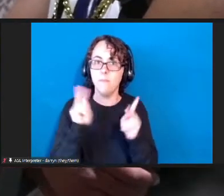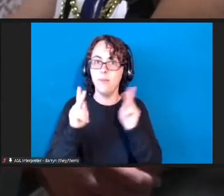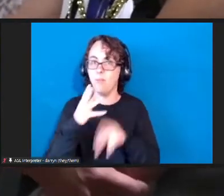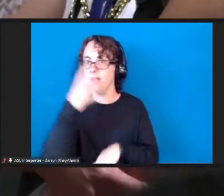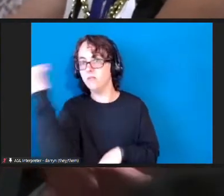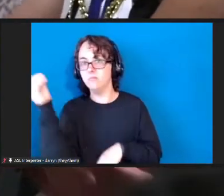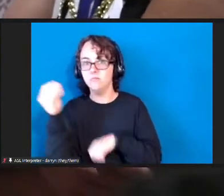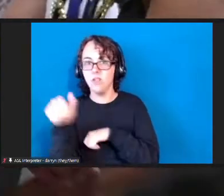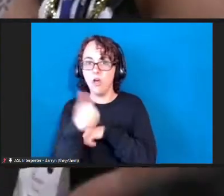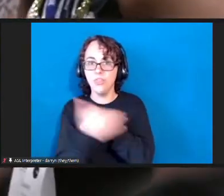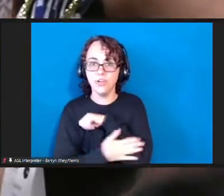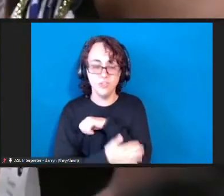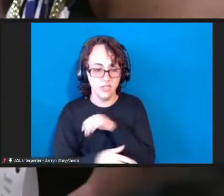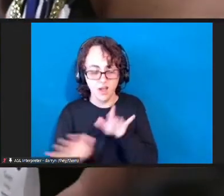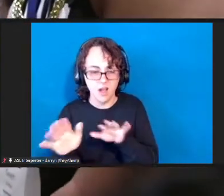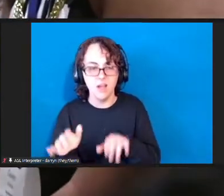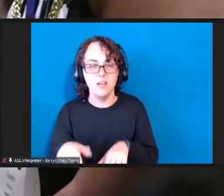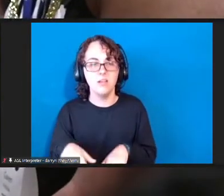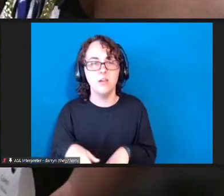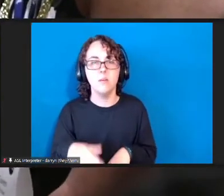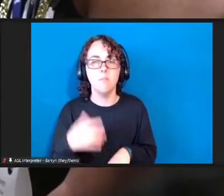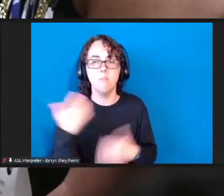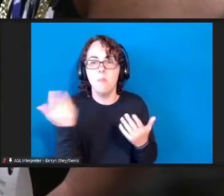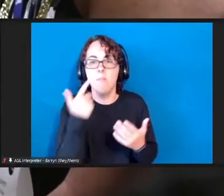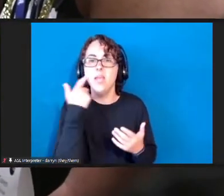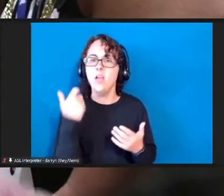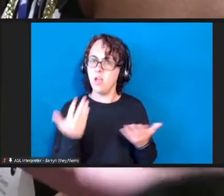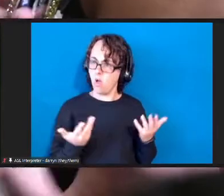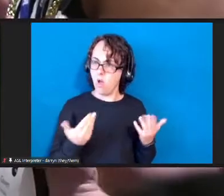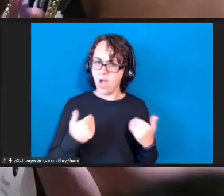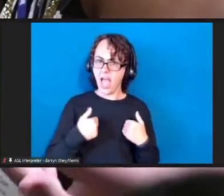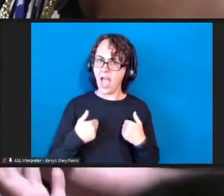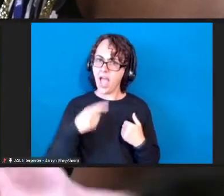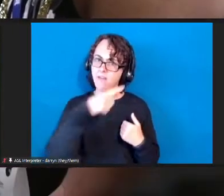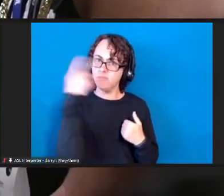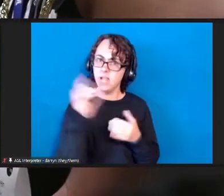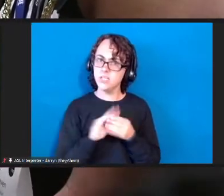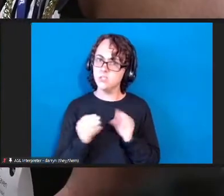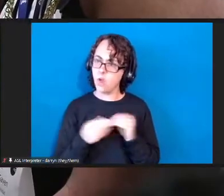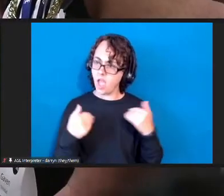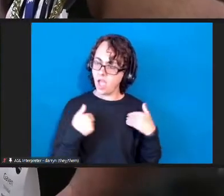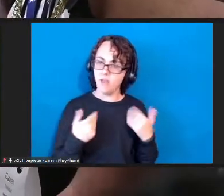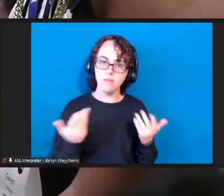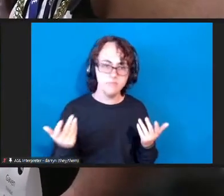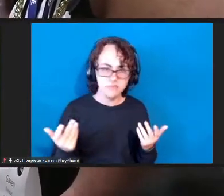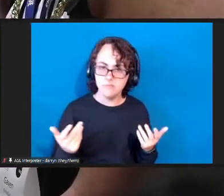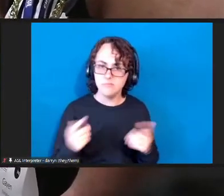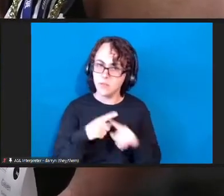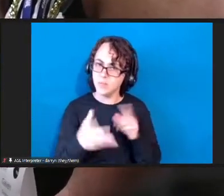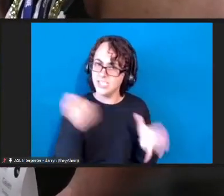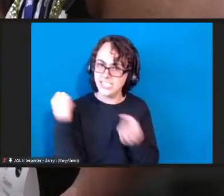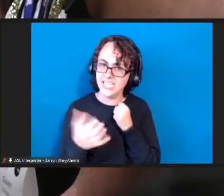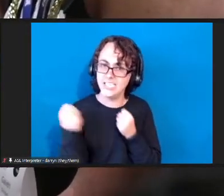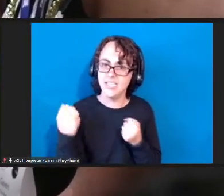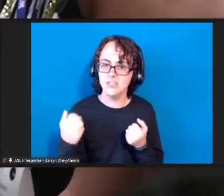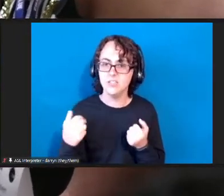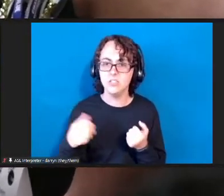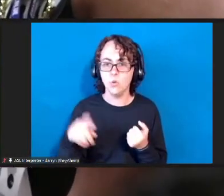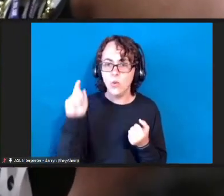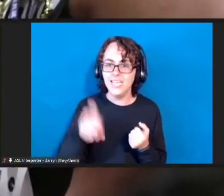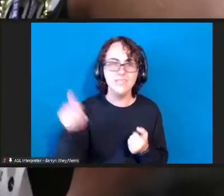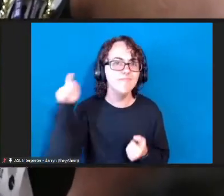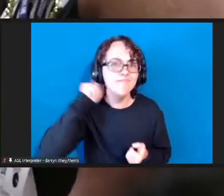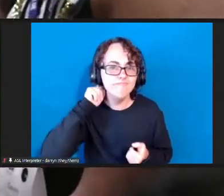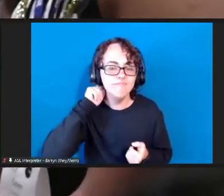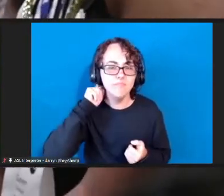so disenfranchised and you know, that I think is a huge barrier. And so